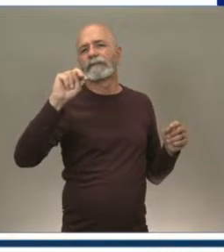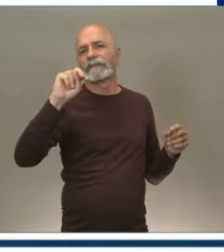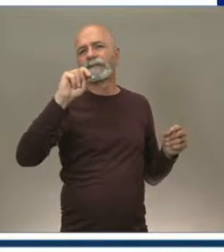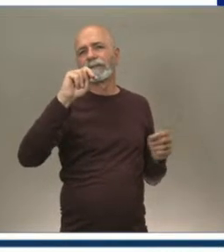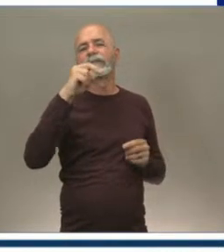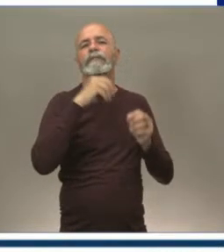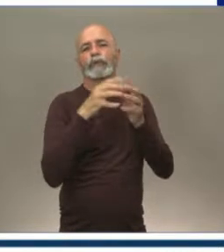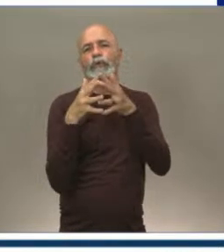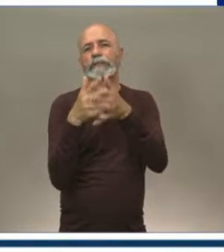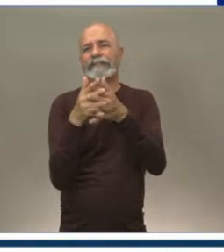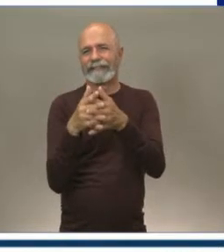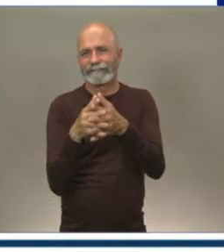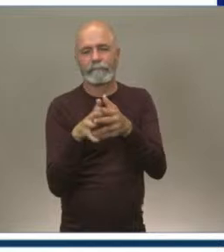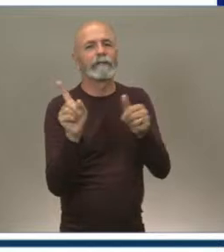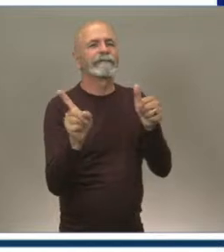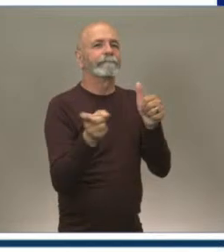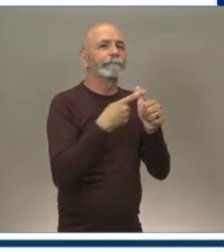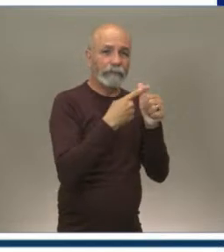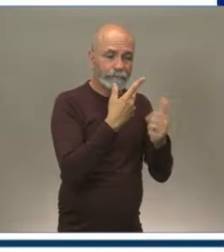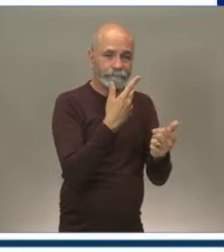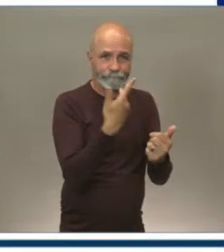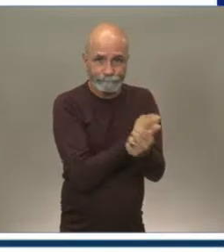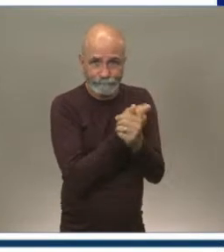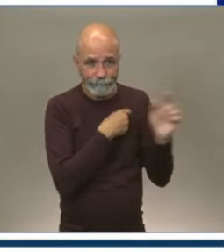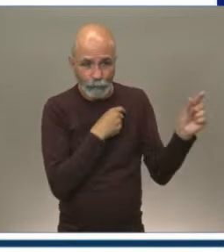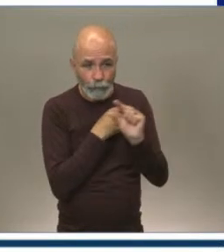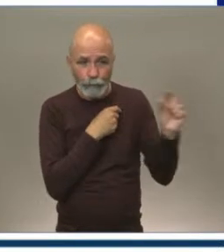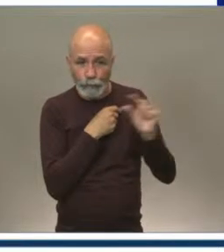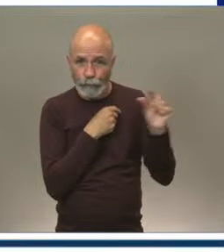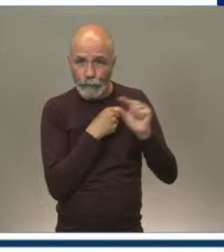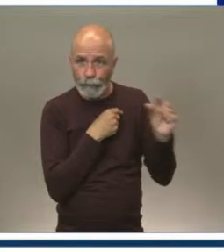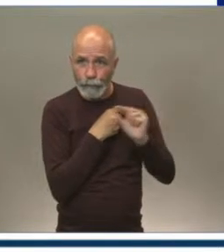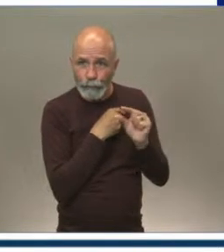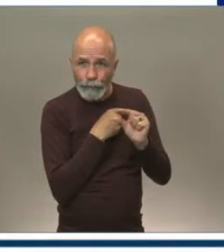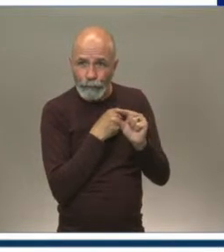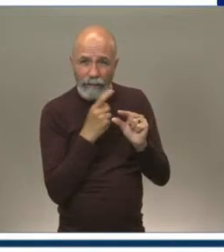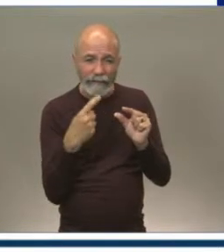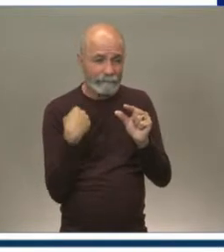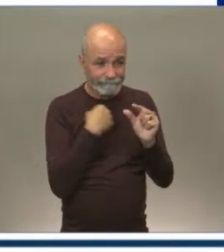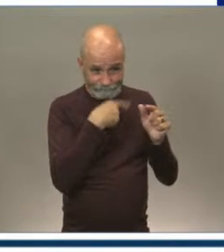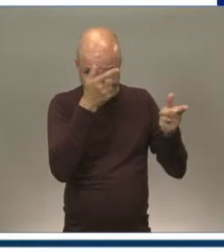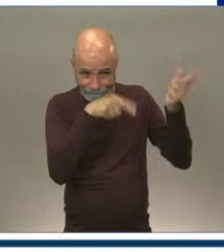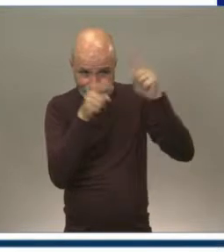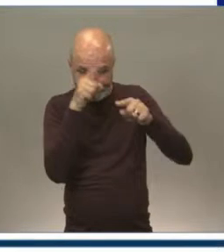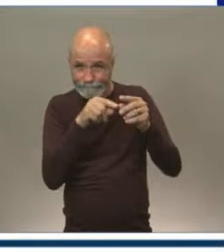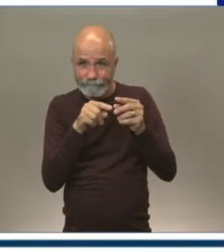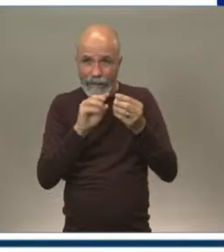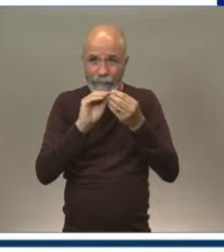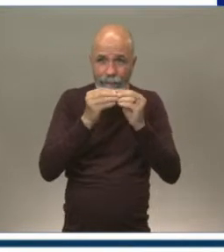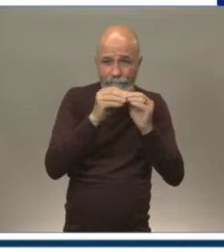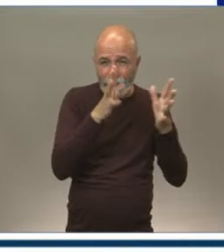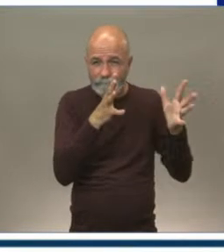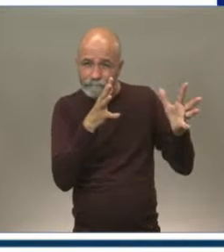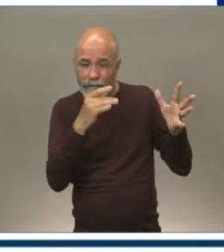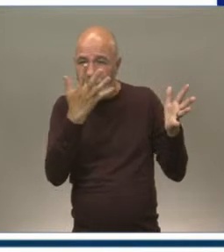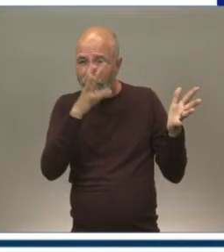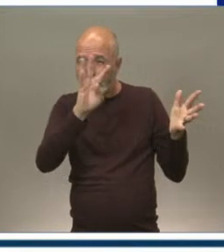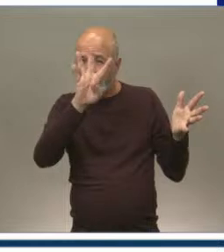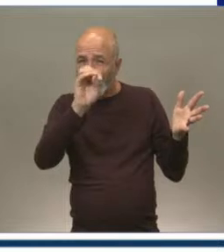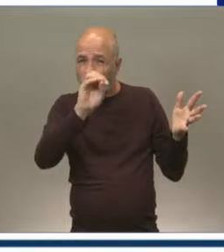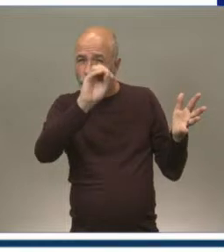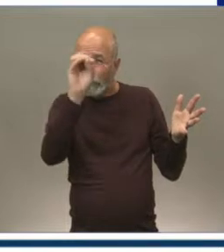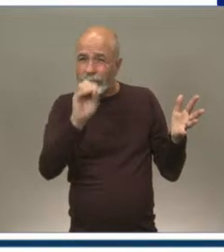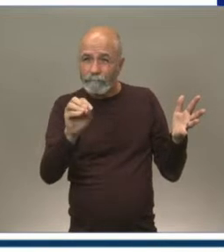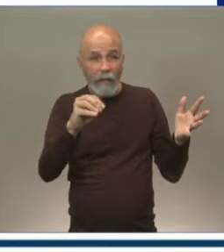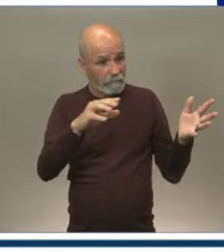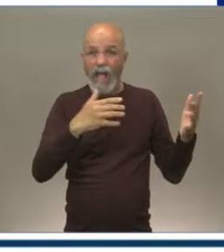our provinces collectively are all around the same, around 40%. So they have excess, and obviously we'd like to see